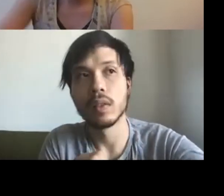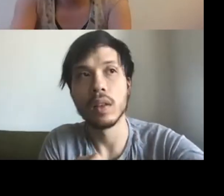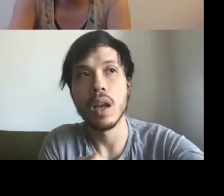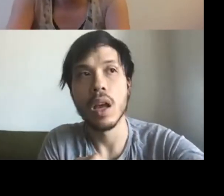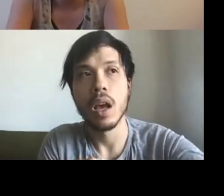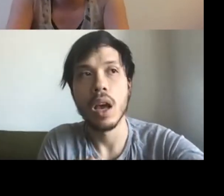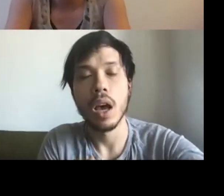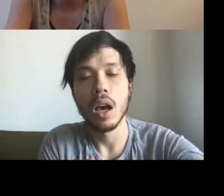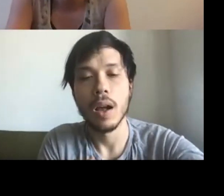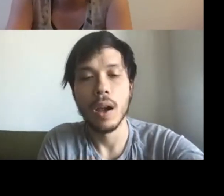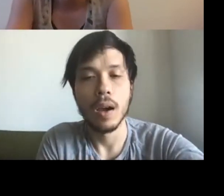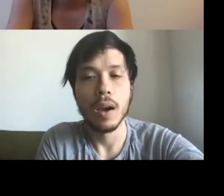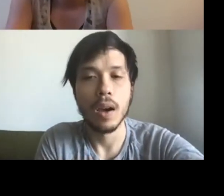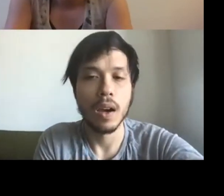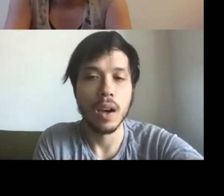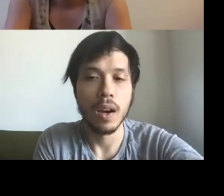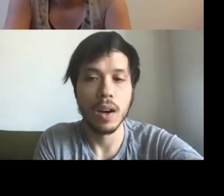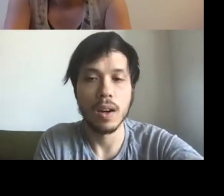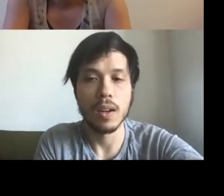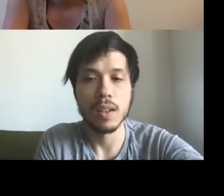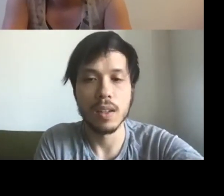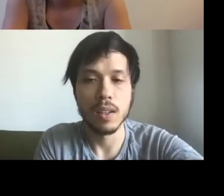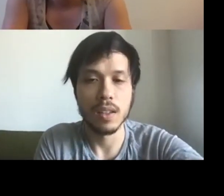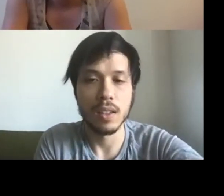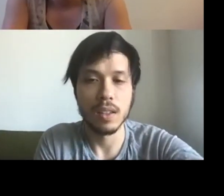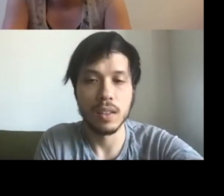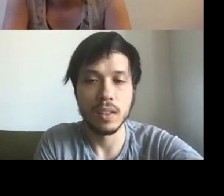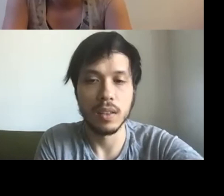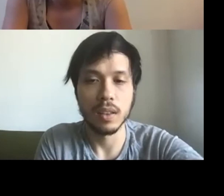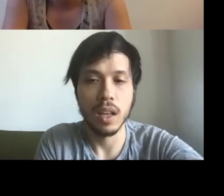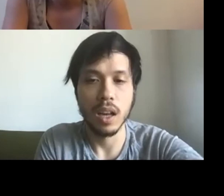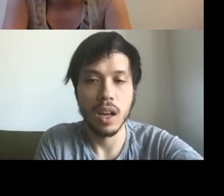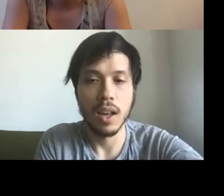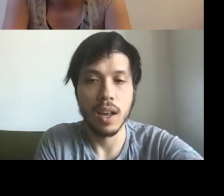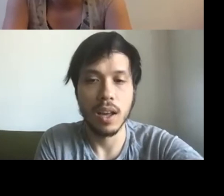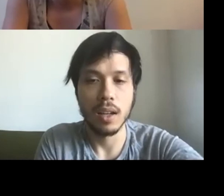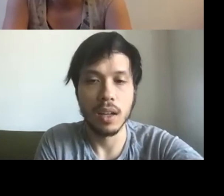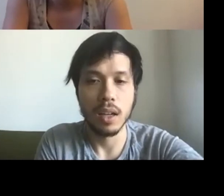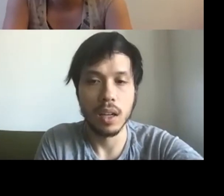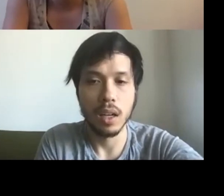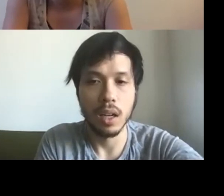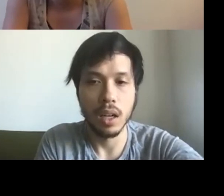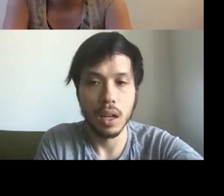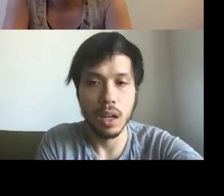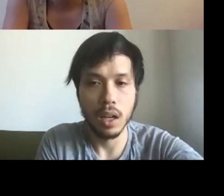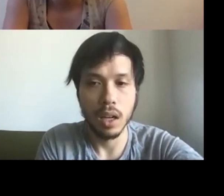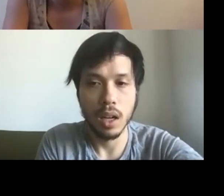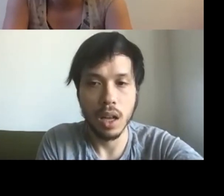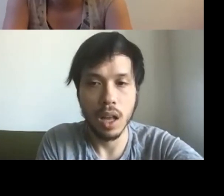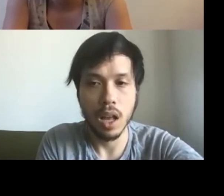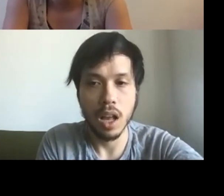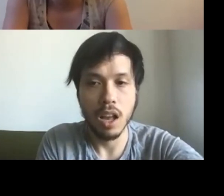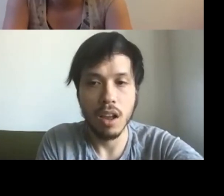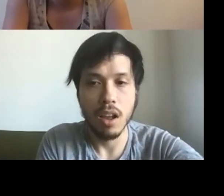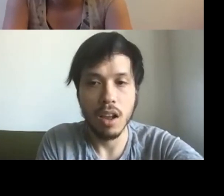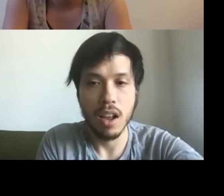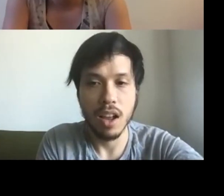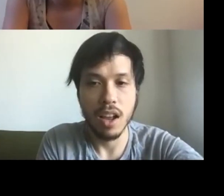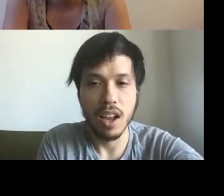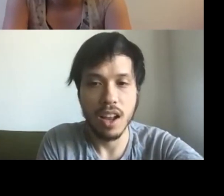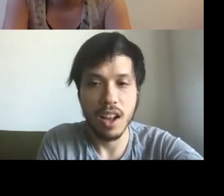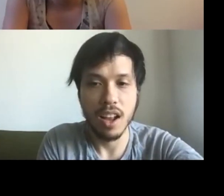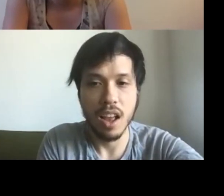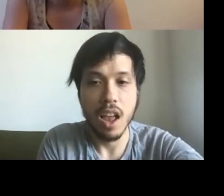more, which now's the time for the conversation. And I think it is now that people are talking about it way more